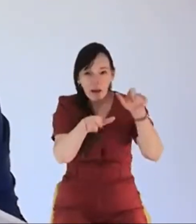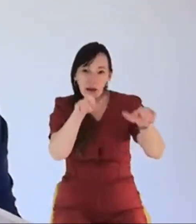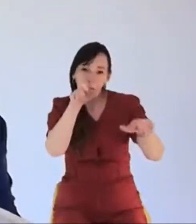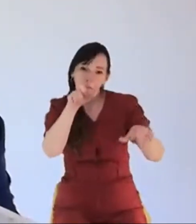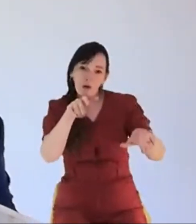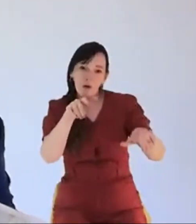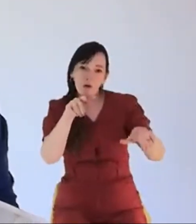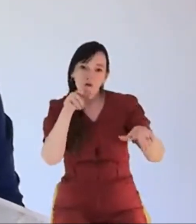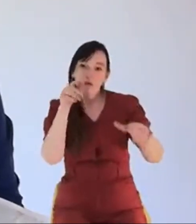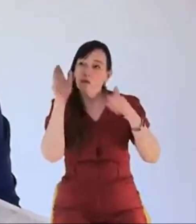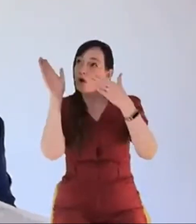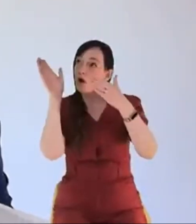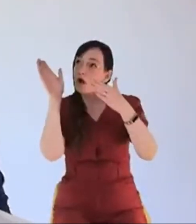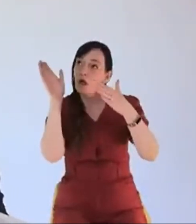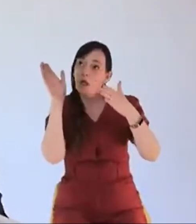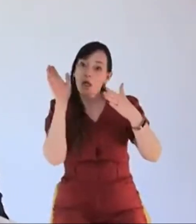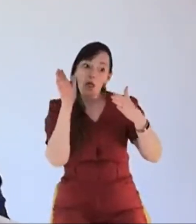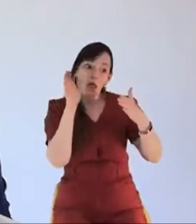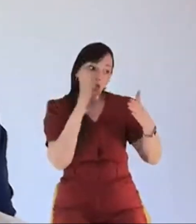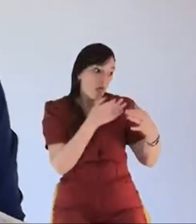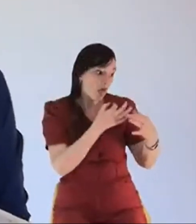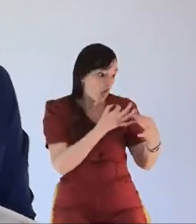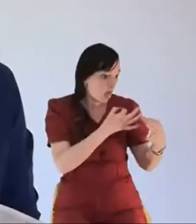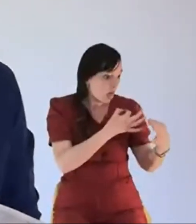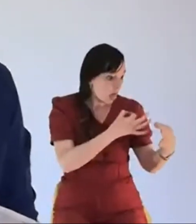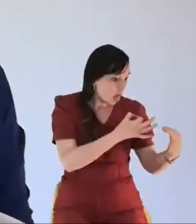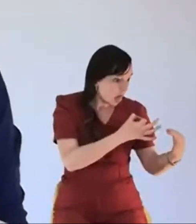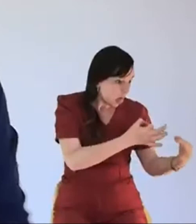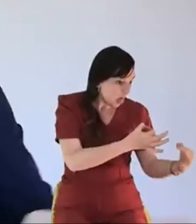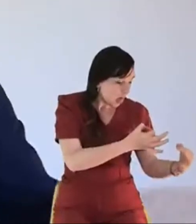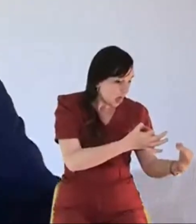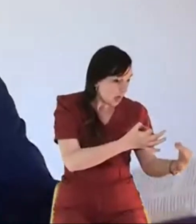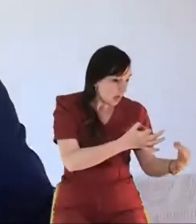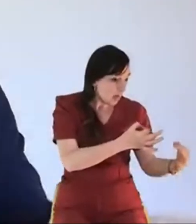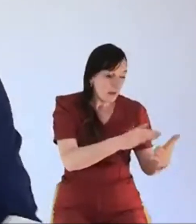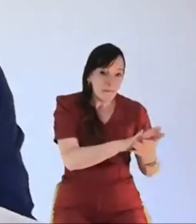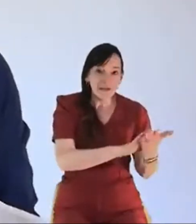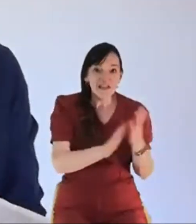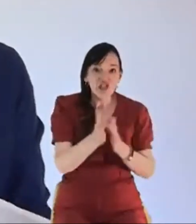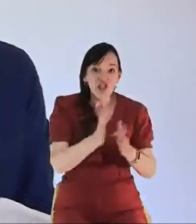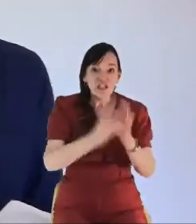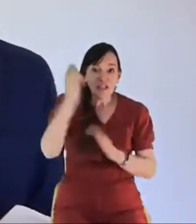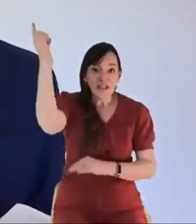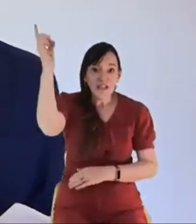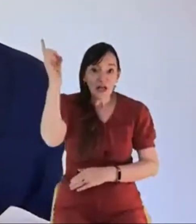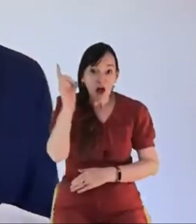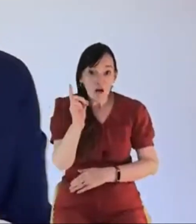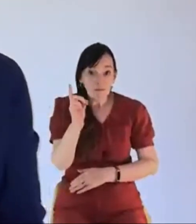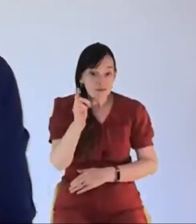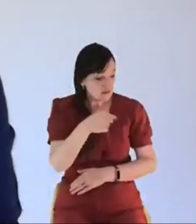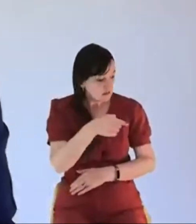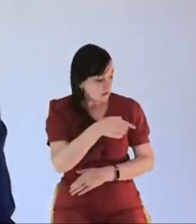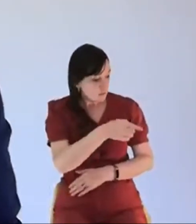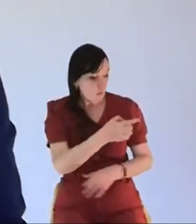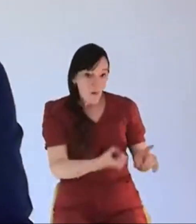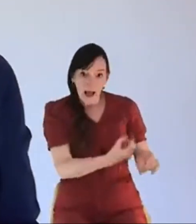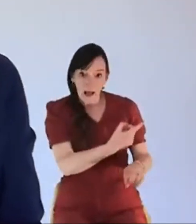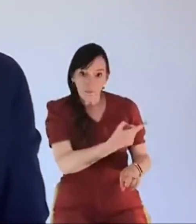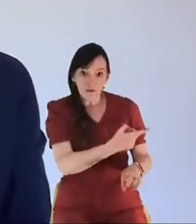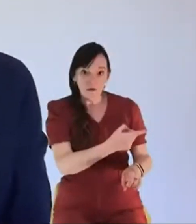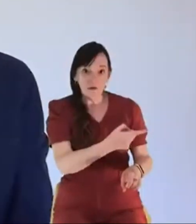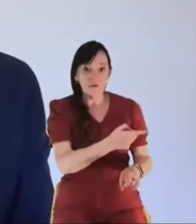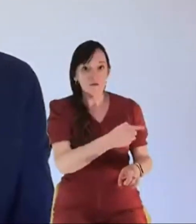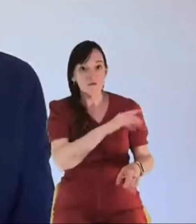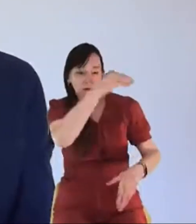away From God Lies That will mean That when Jesus Comes Instead of Being Invited Into glory They'll be Shut Out